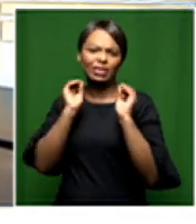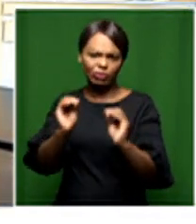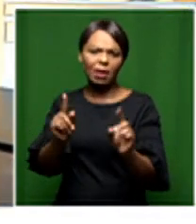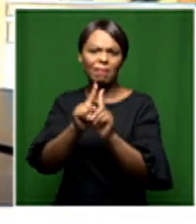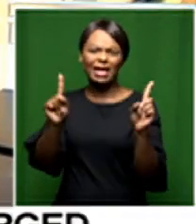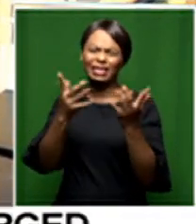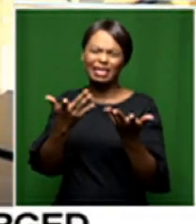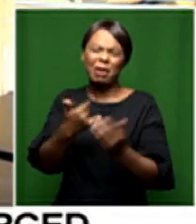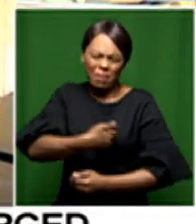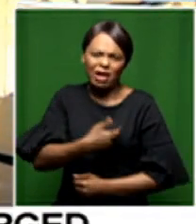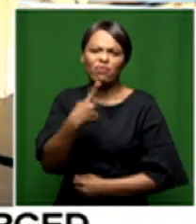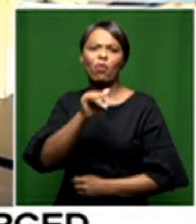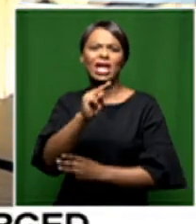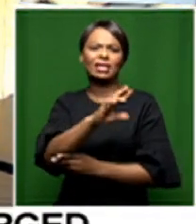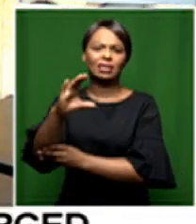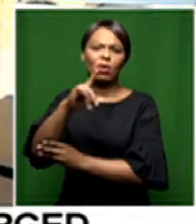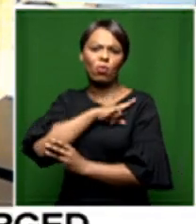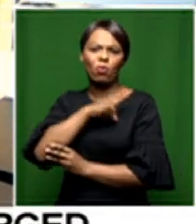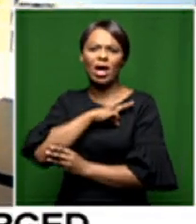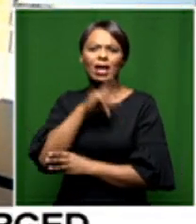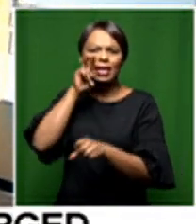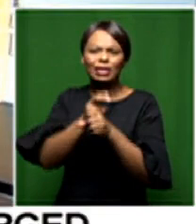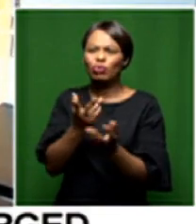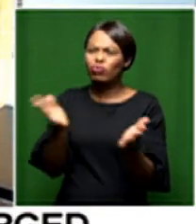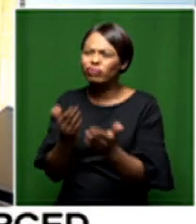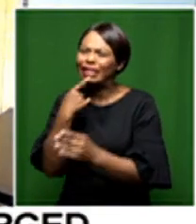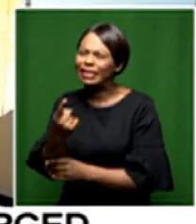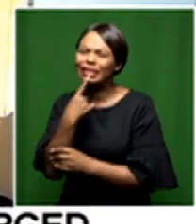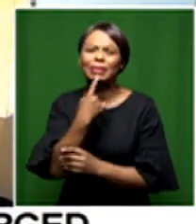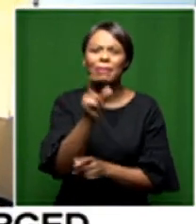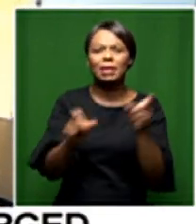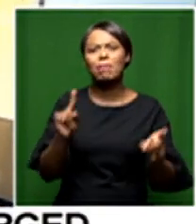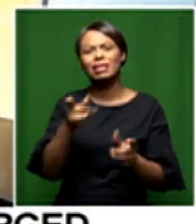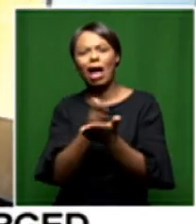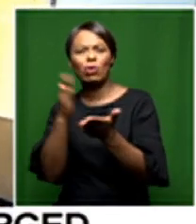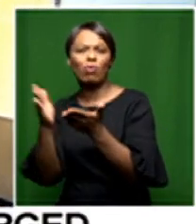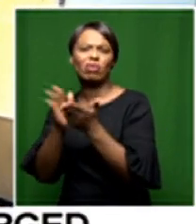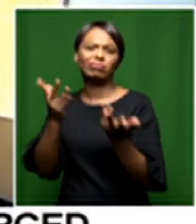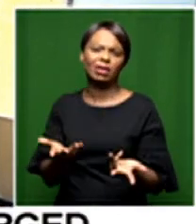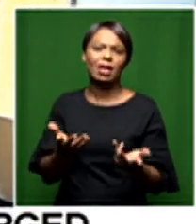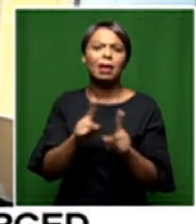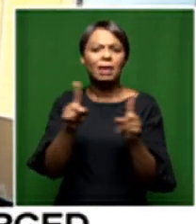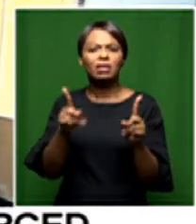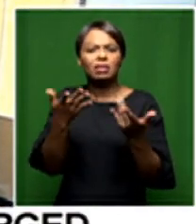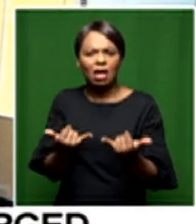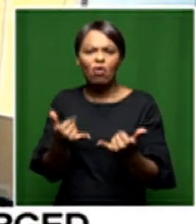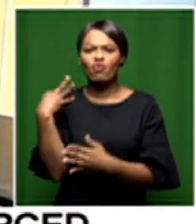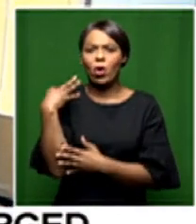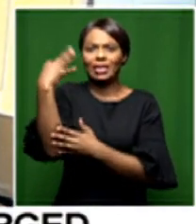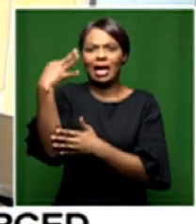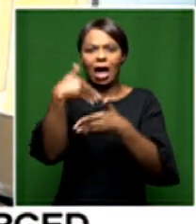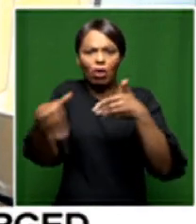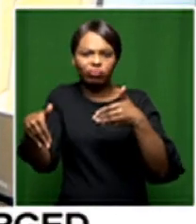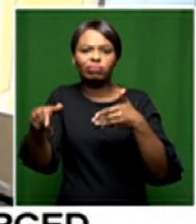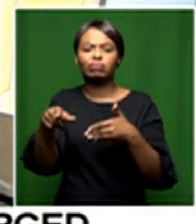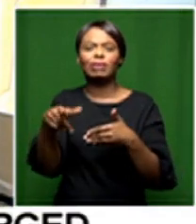process for the ANC to actually get people to step aside. Now, it's talk about voluntarily stepping